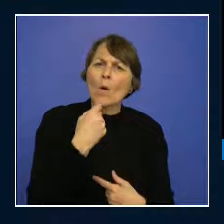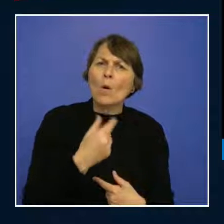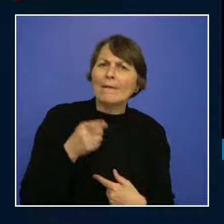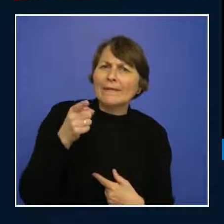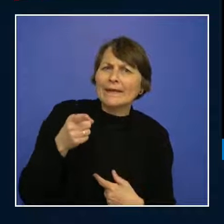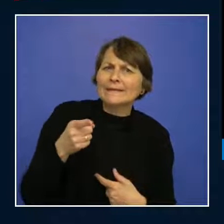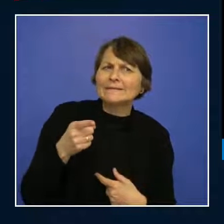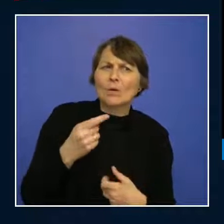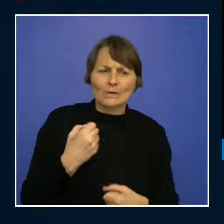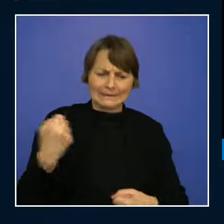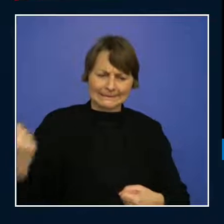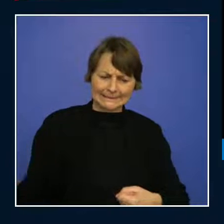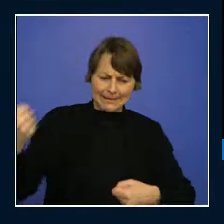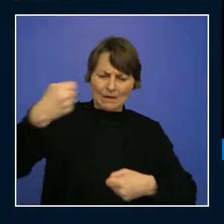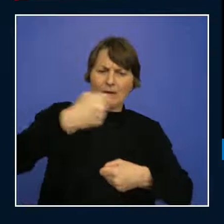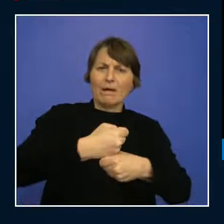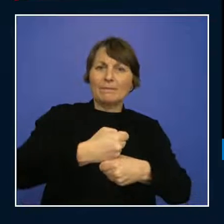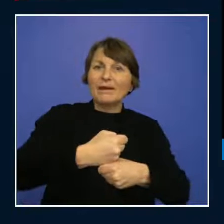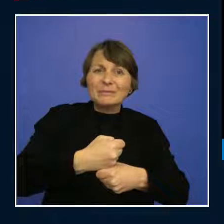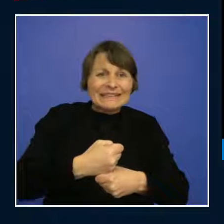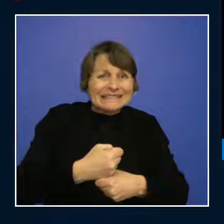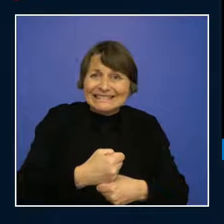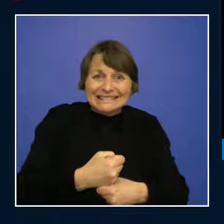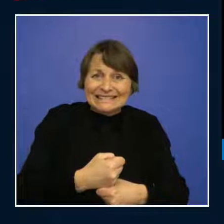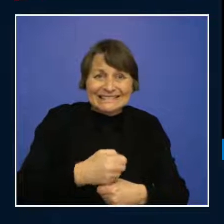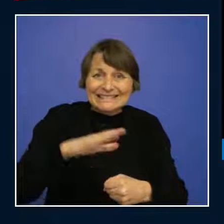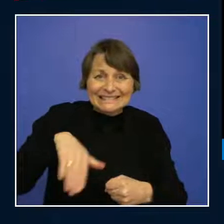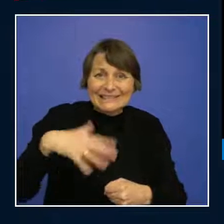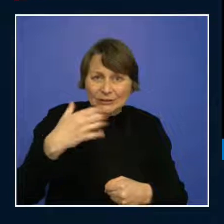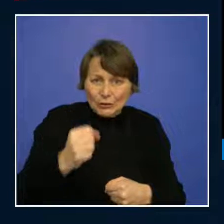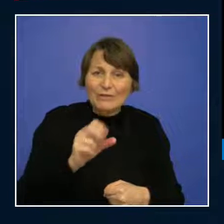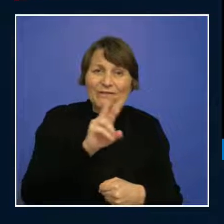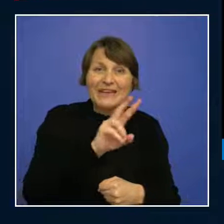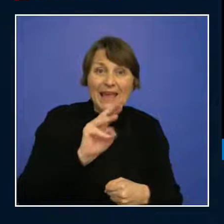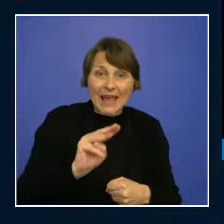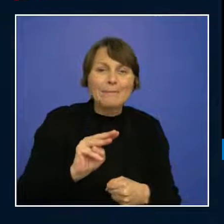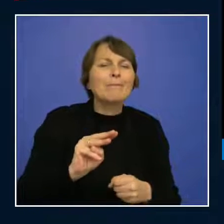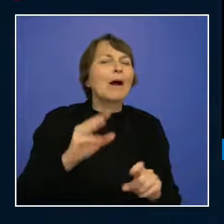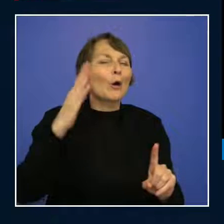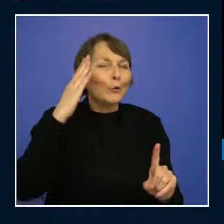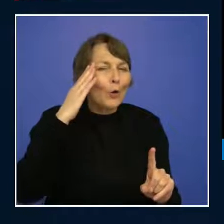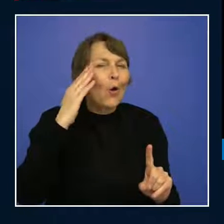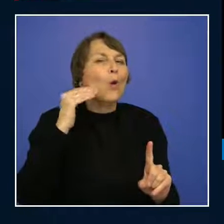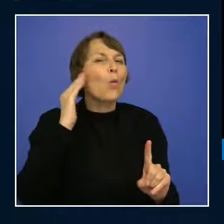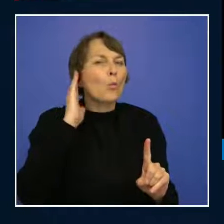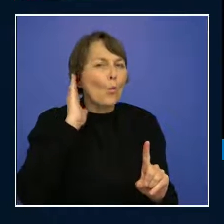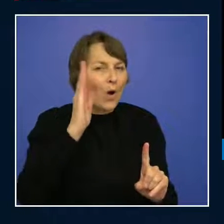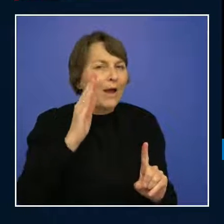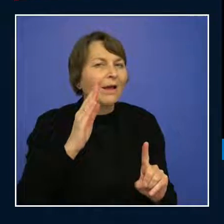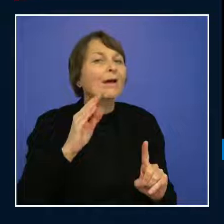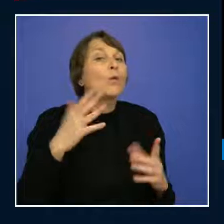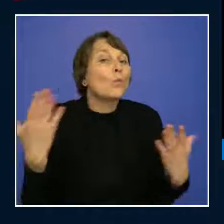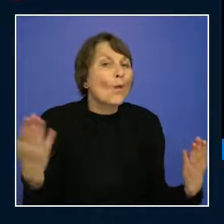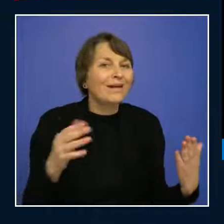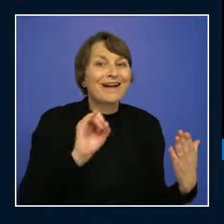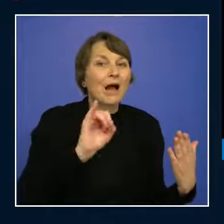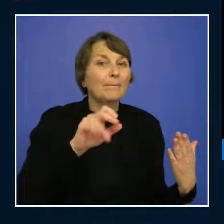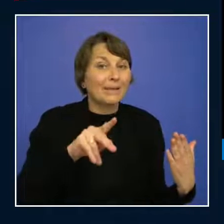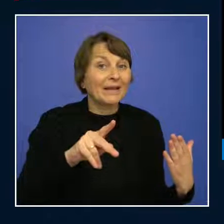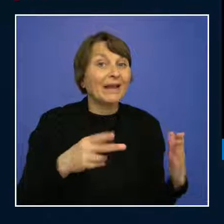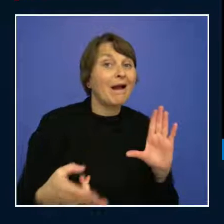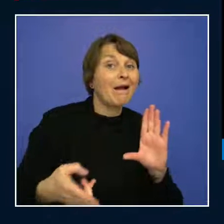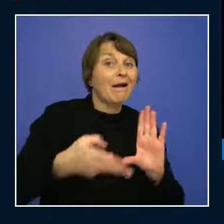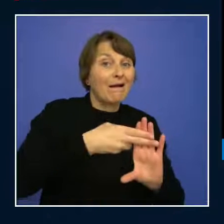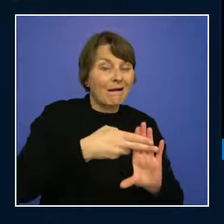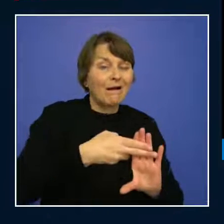it up. If you haven't quite set up the virtual machines, but you know the IP addresses that it's going to be set up to, when the person that sets up that load balancer, they